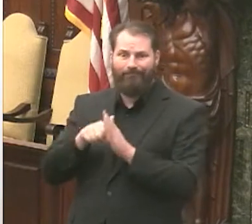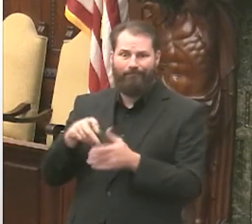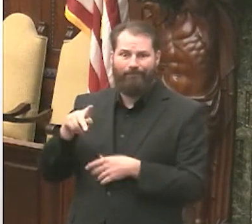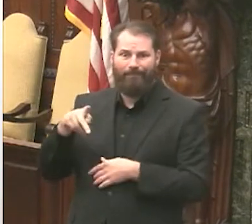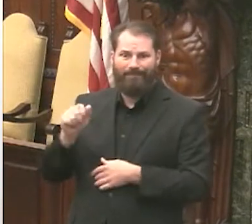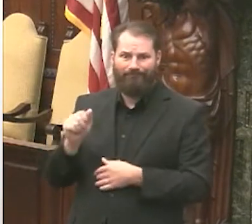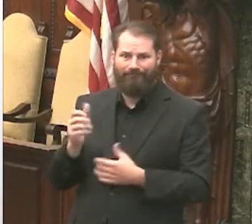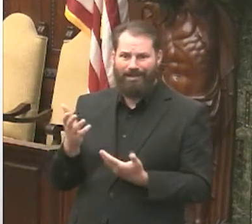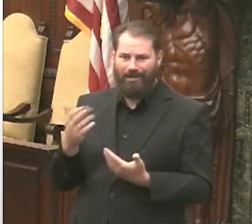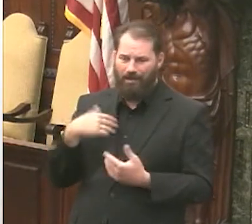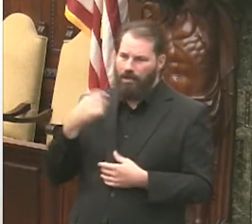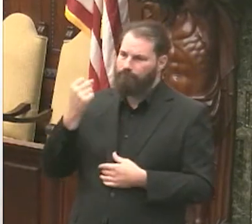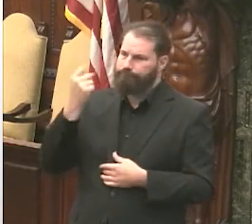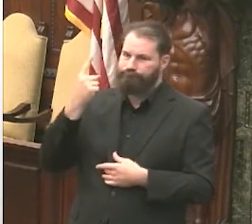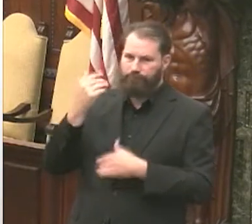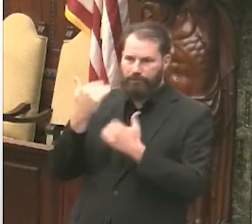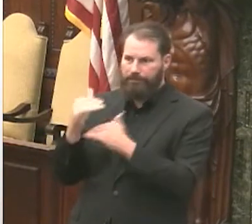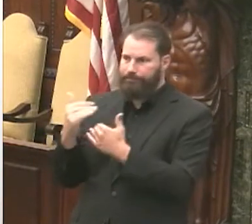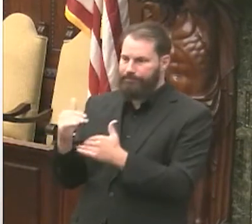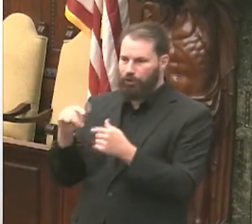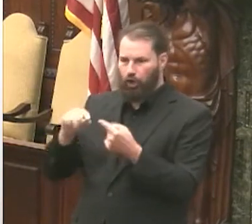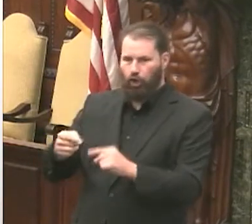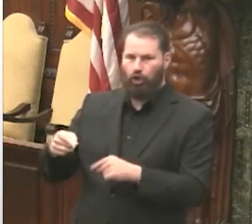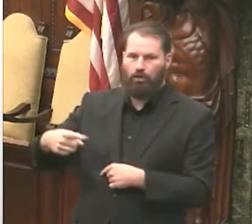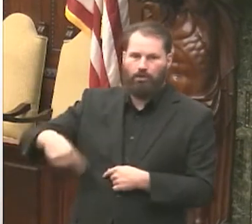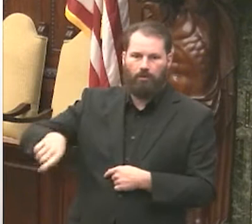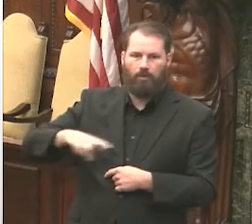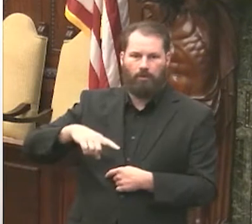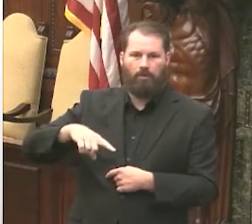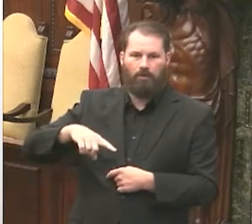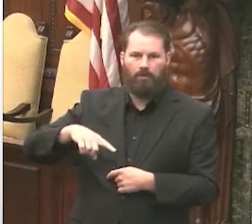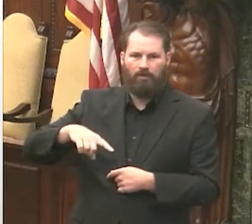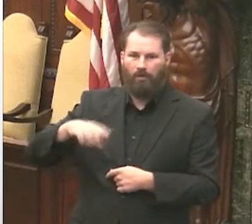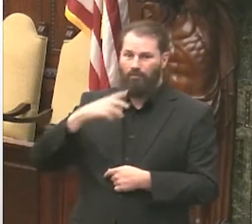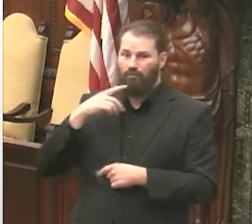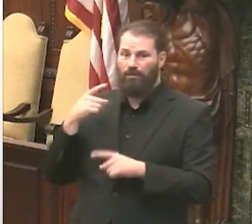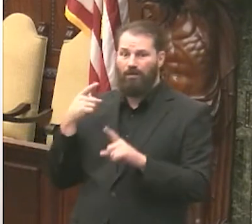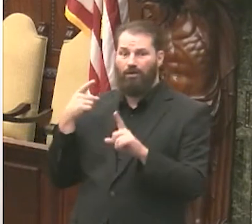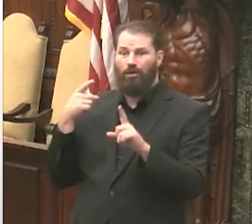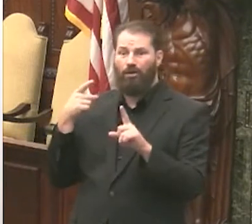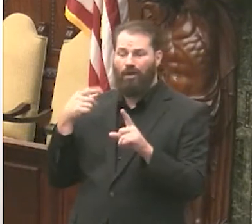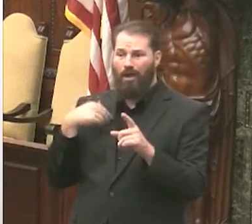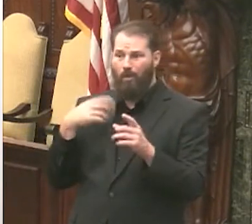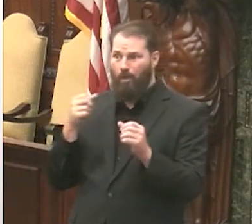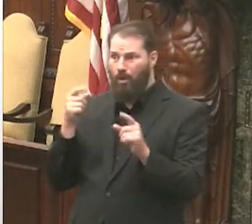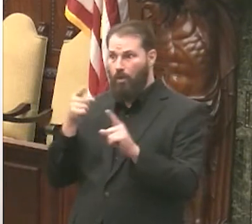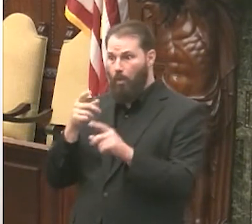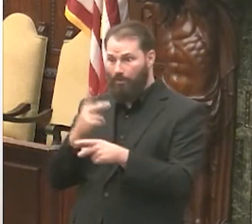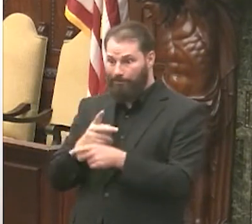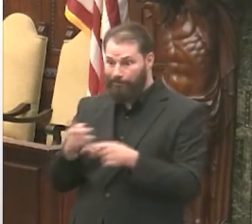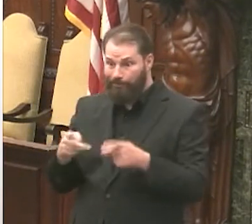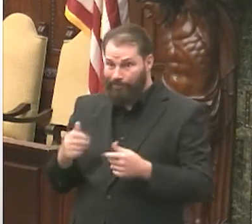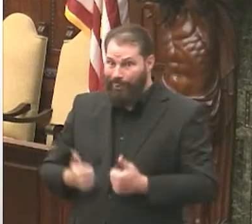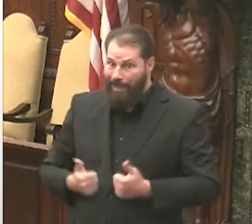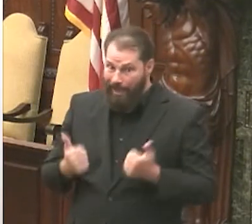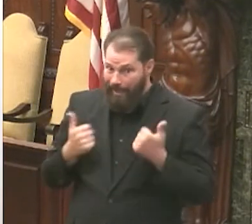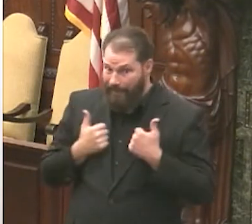but we don't want any more people to die than is necessary. And I think the legislature should allow the governor to act as he